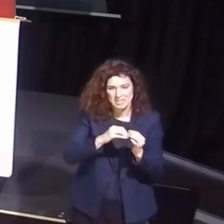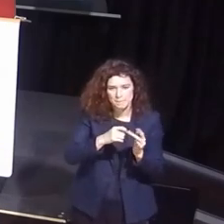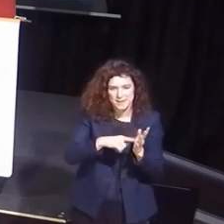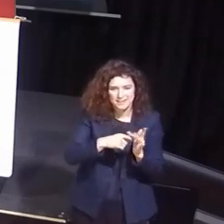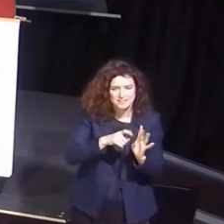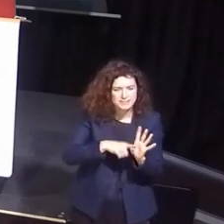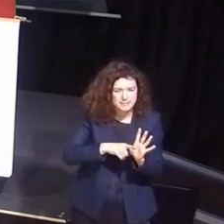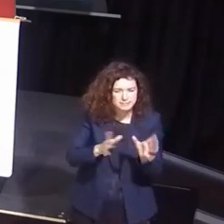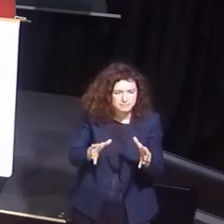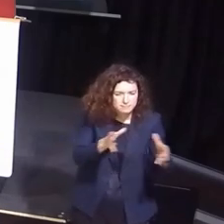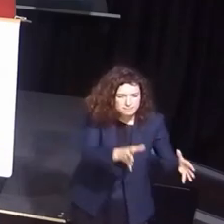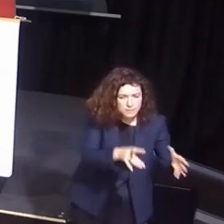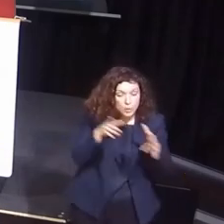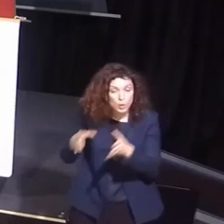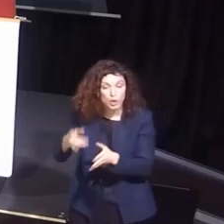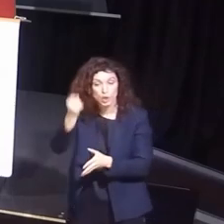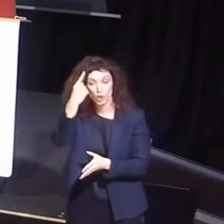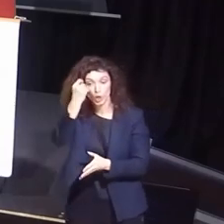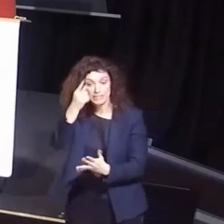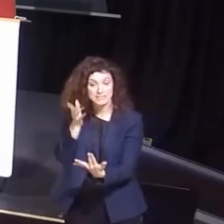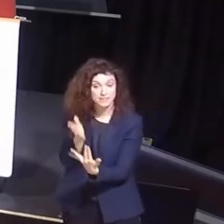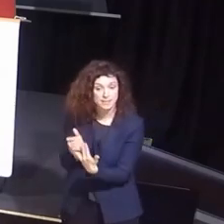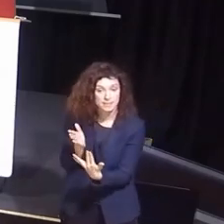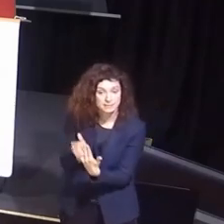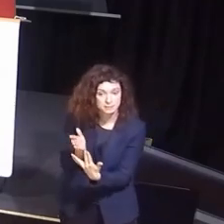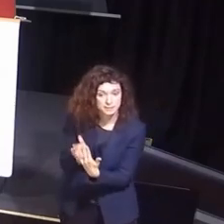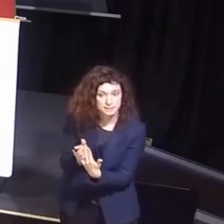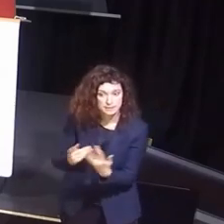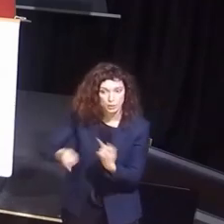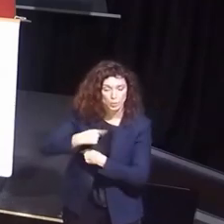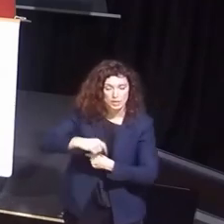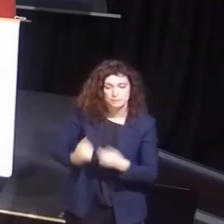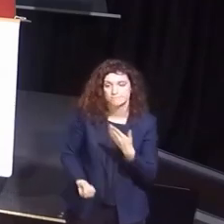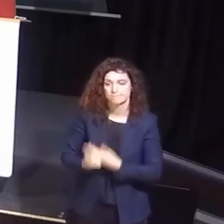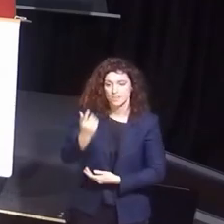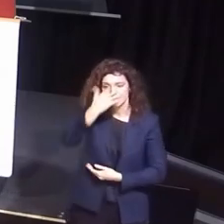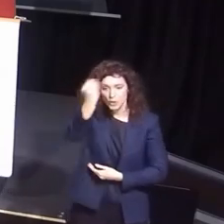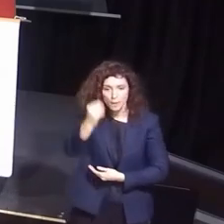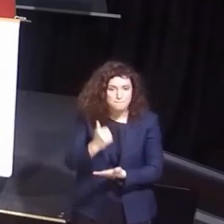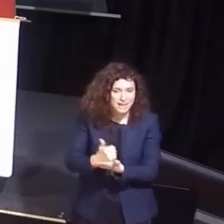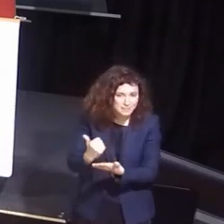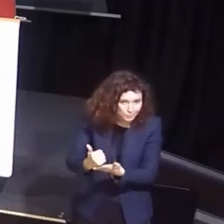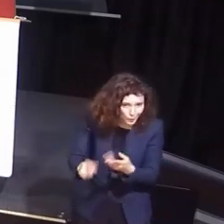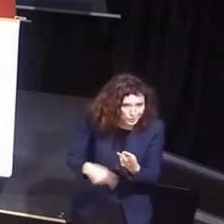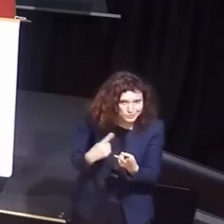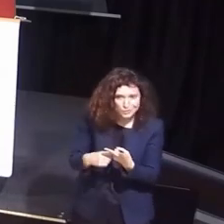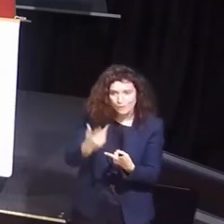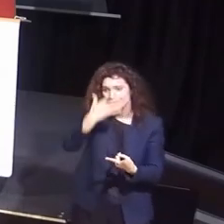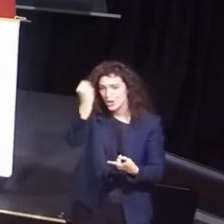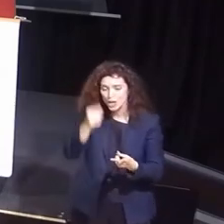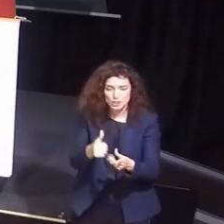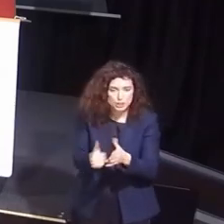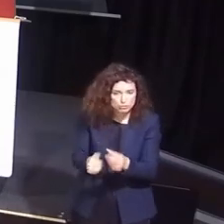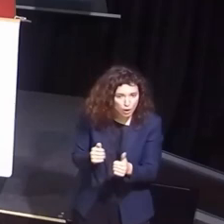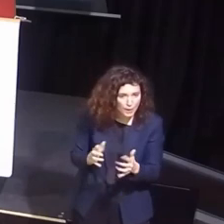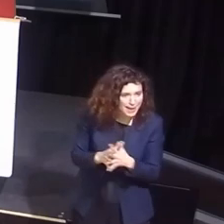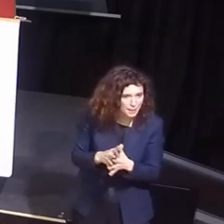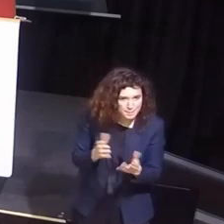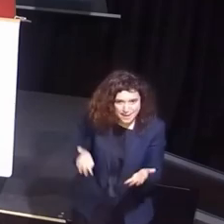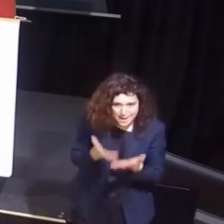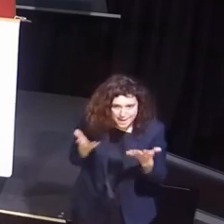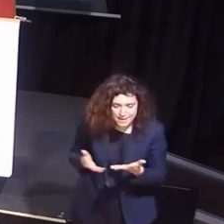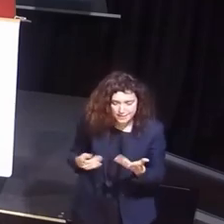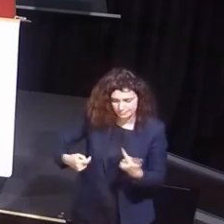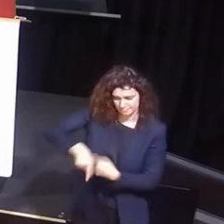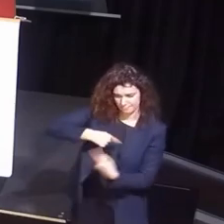because we're the people that forget our passwords. We're the people that forget your controllers and controls and how to be played. We're